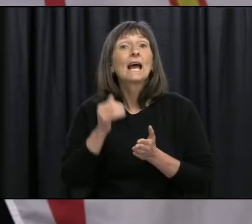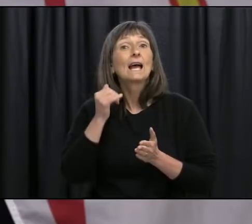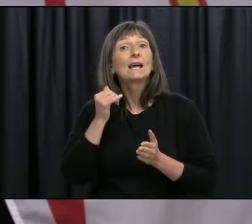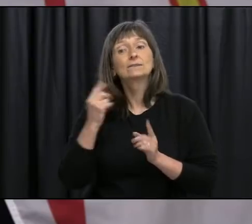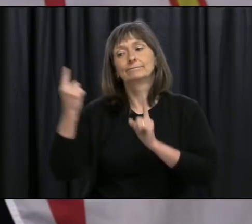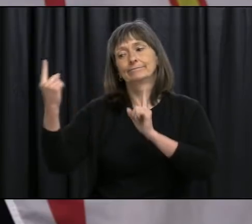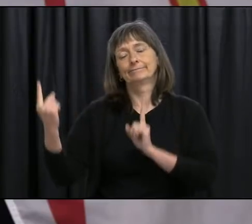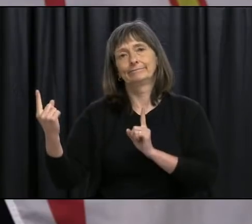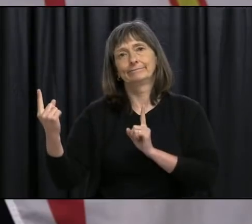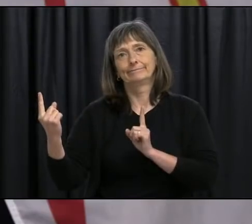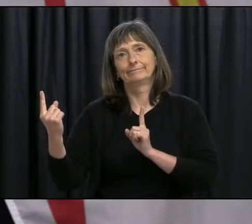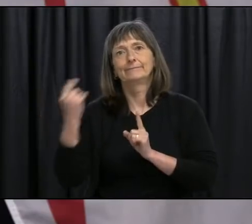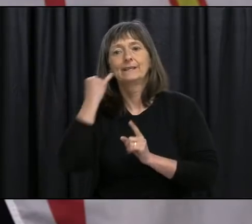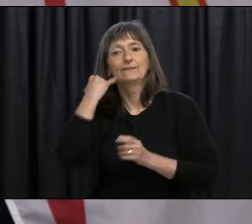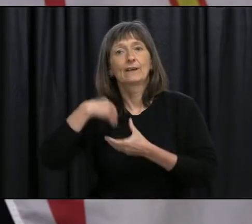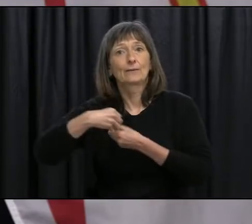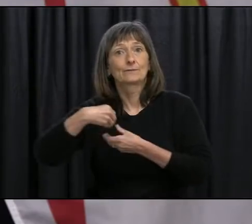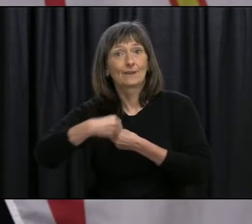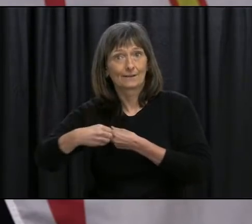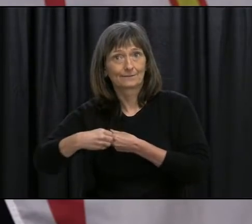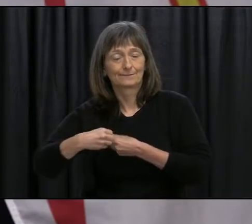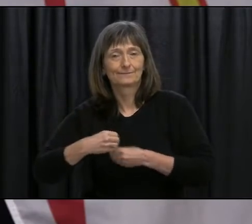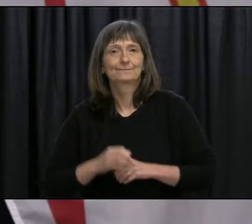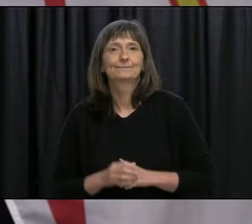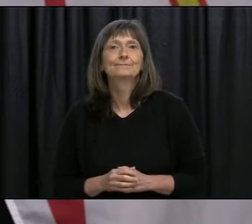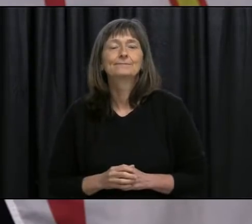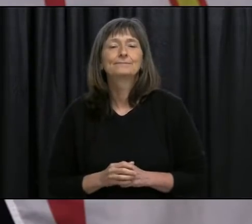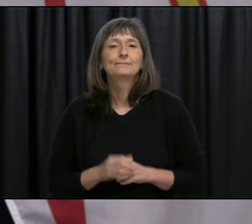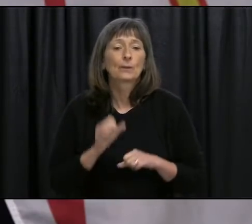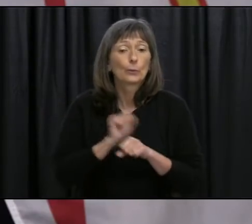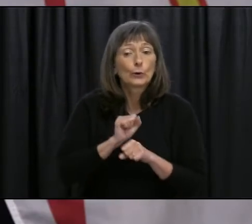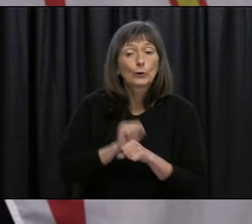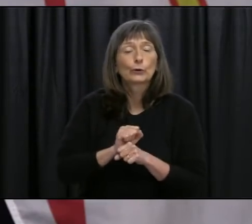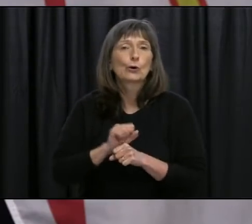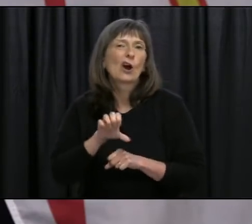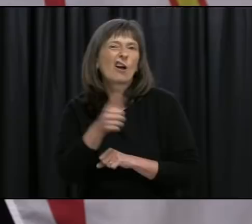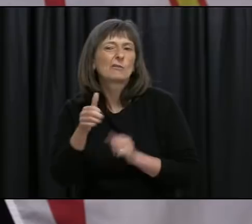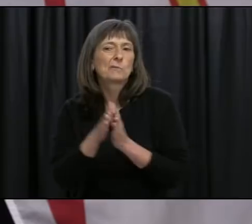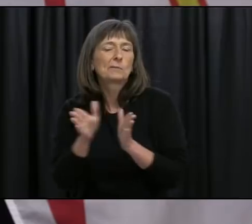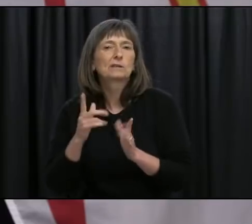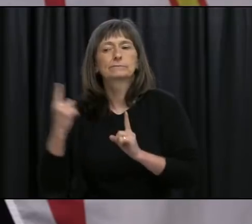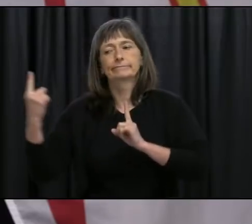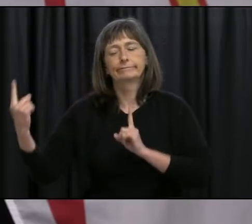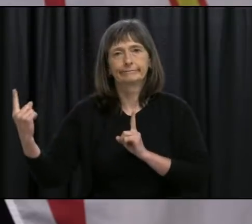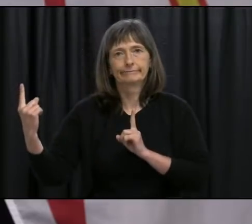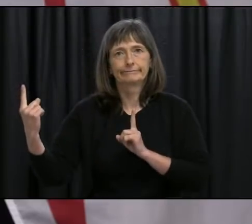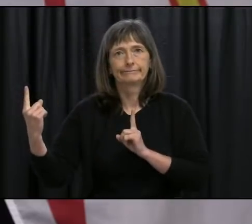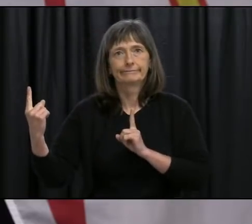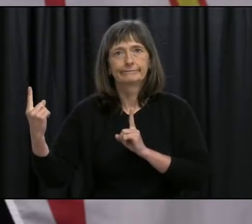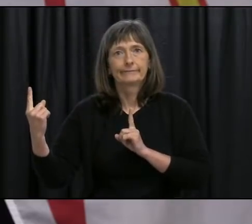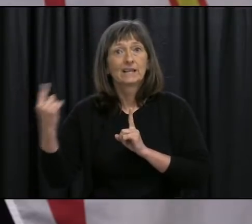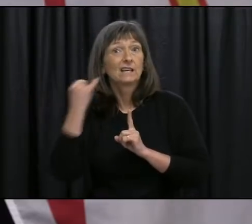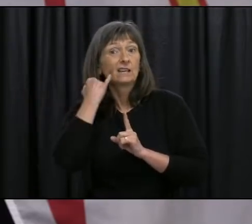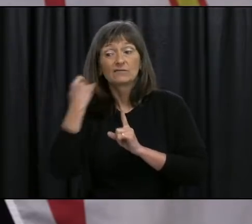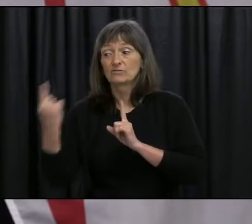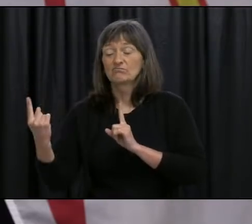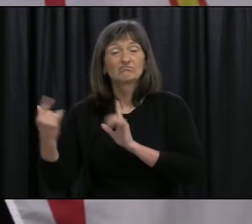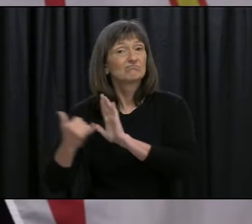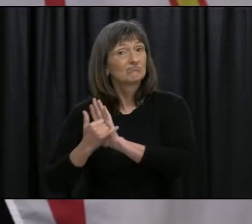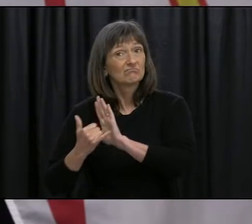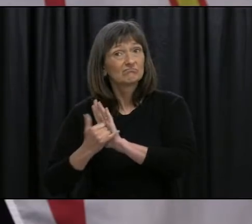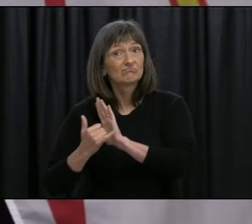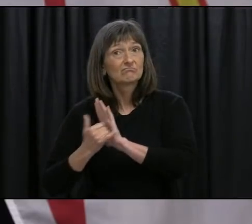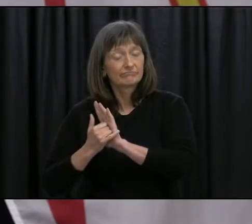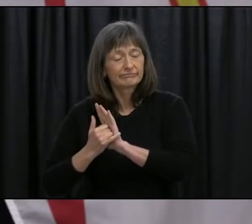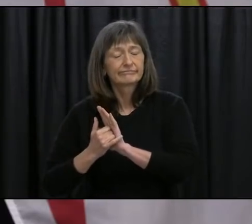least 6 feet or 2 arms lengths from others while in the workplace or any other public space. When you're unable to maintain a safe